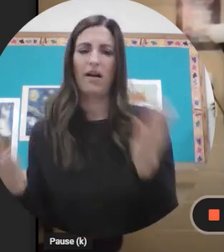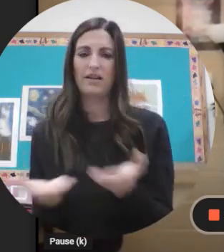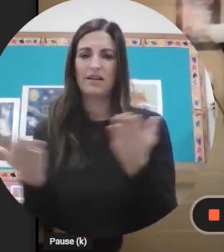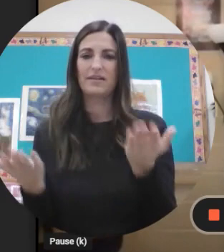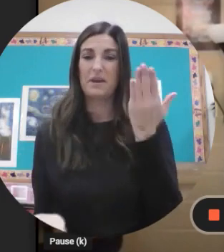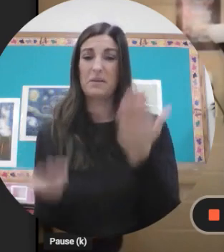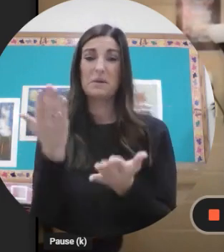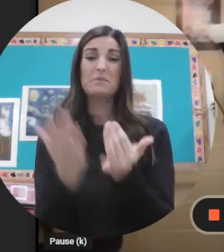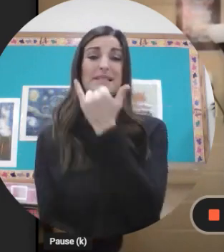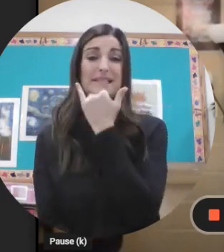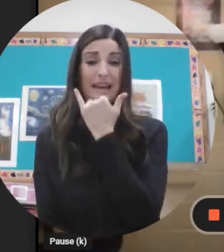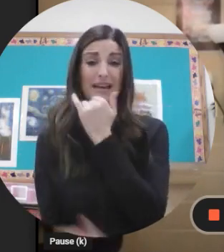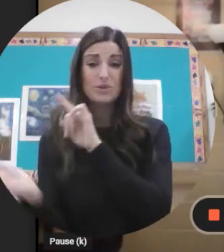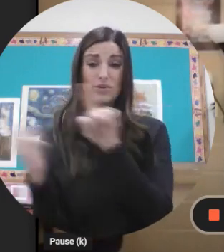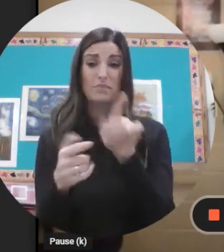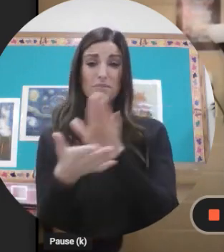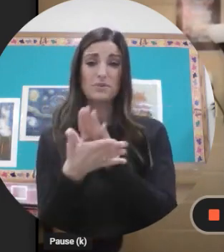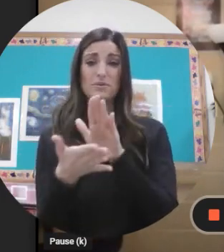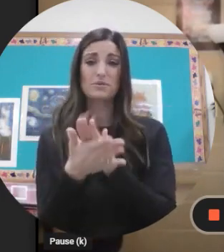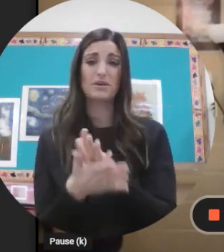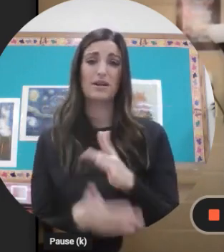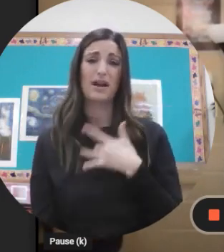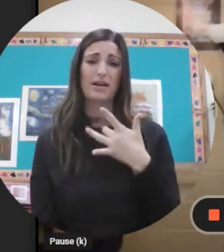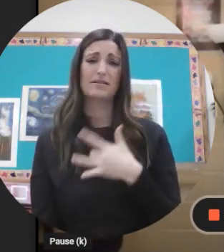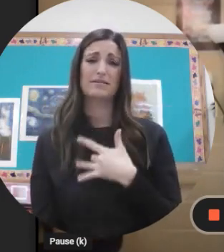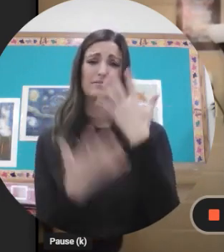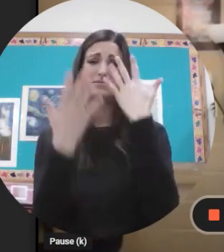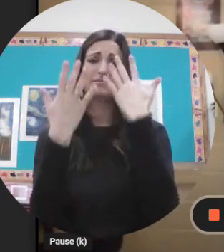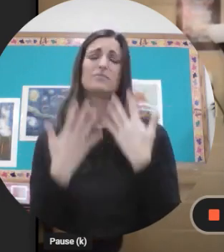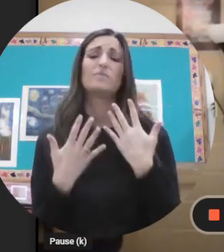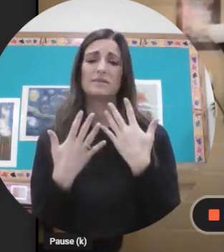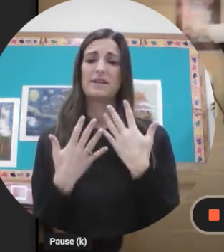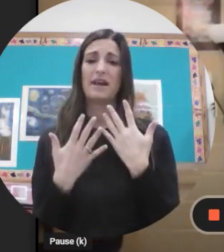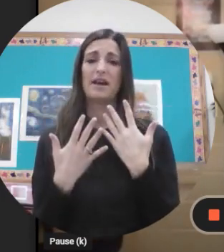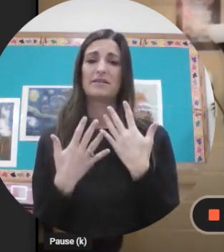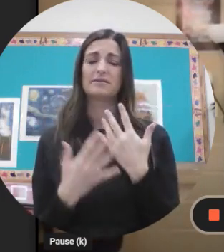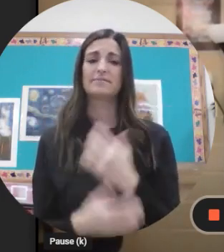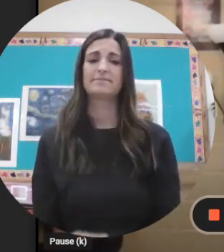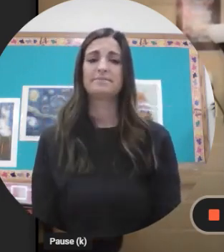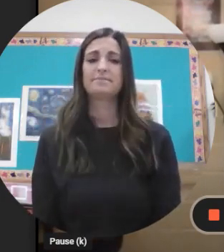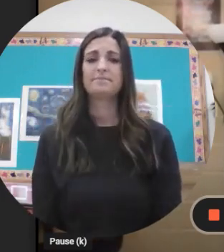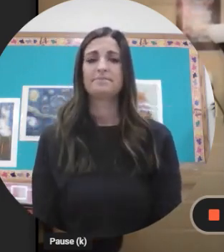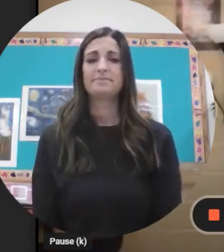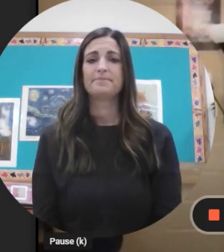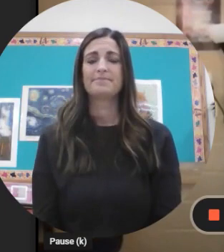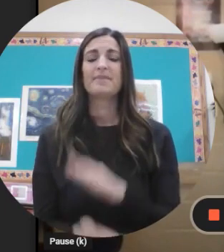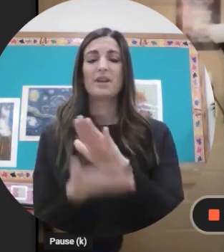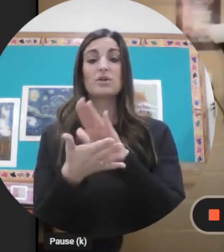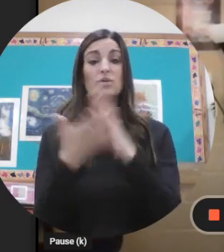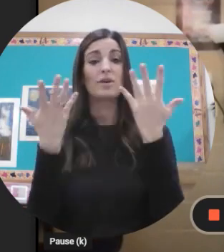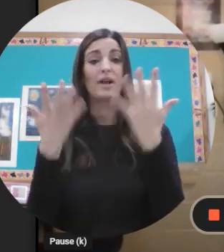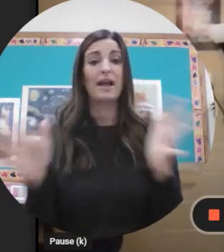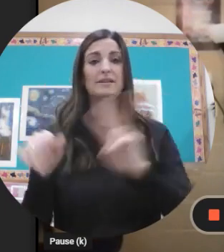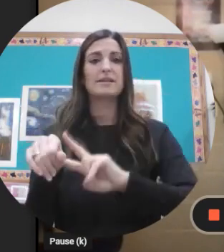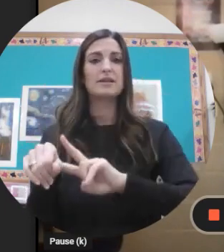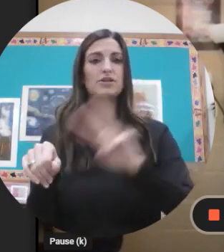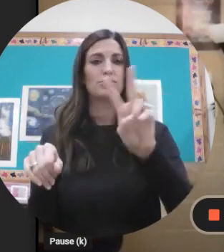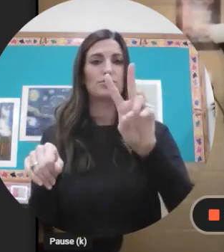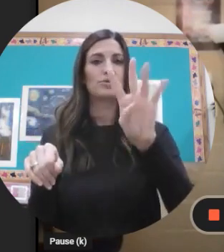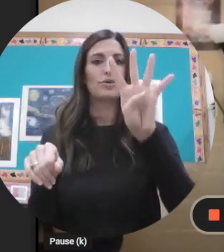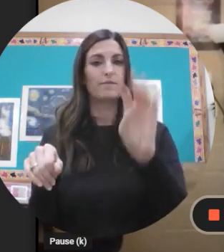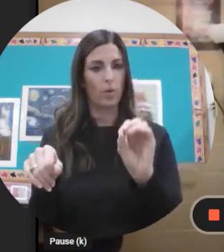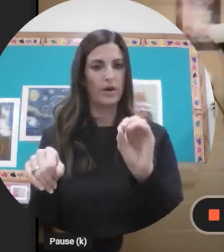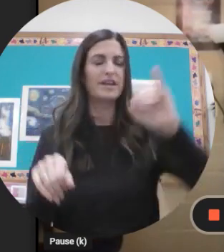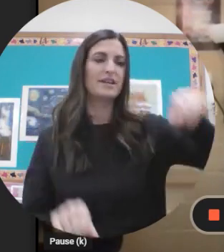to come. I'd never felt this unhappy at homeschool, even without Owen. "School ends at 2:40, Jack